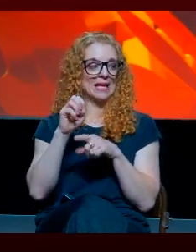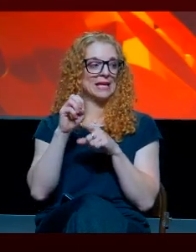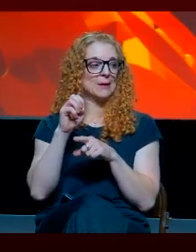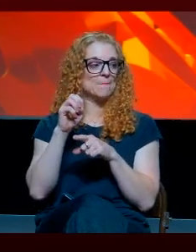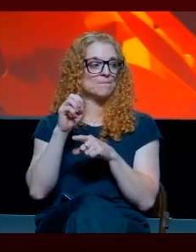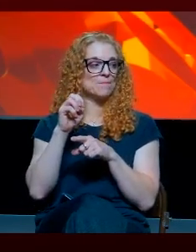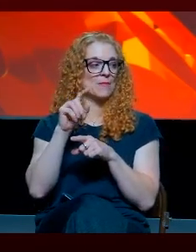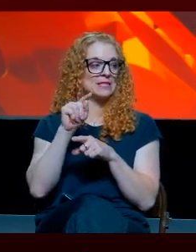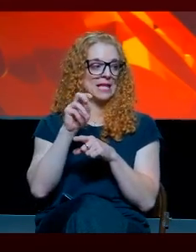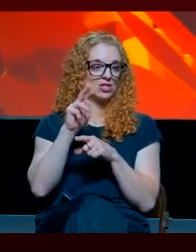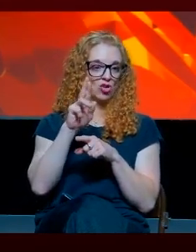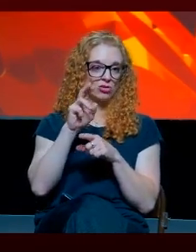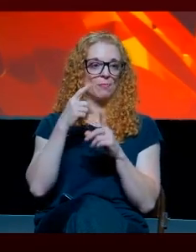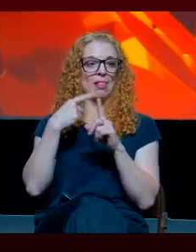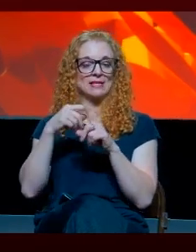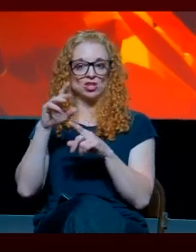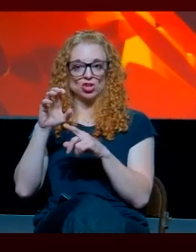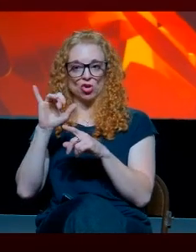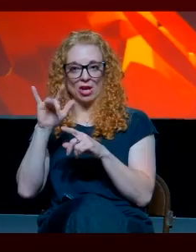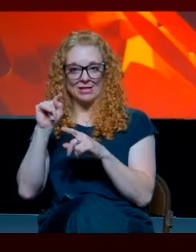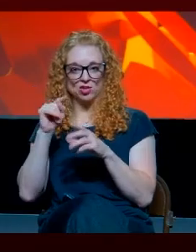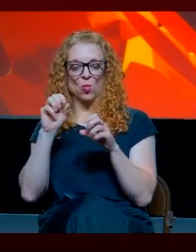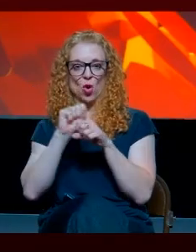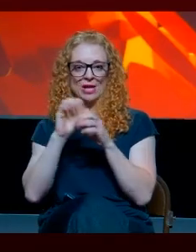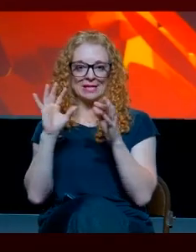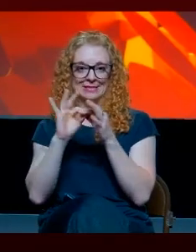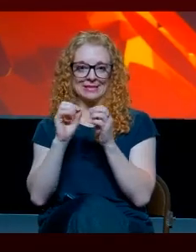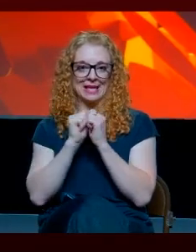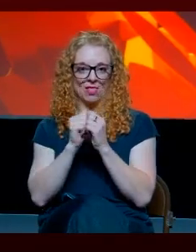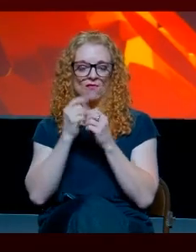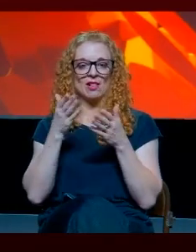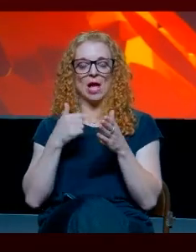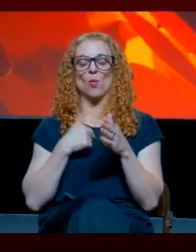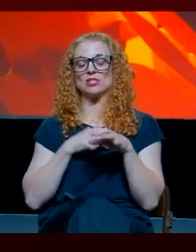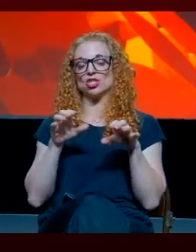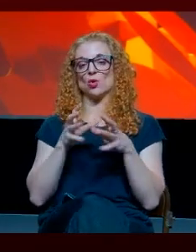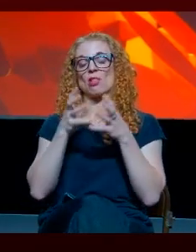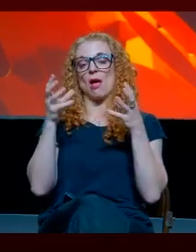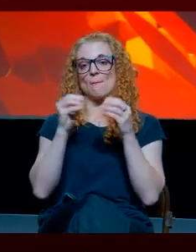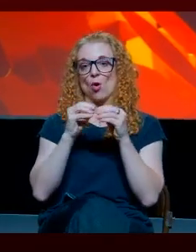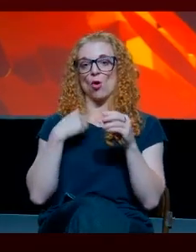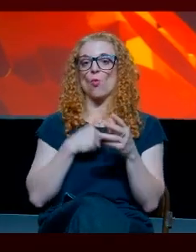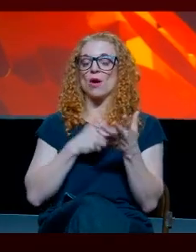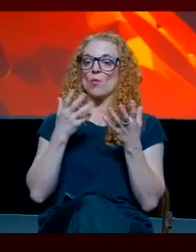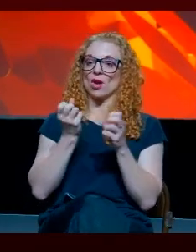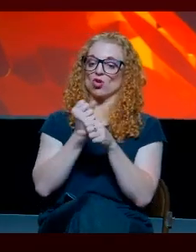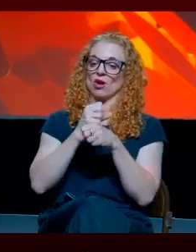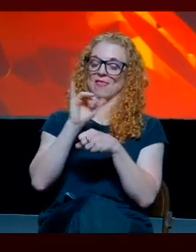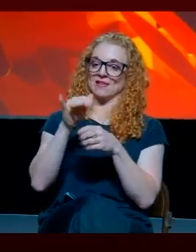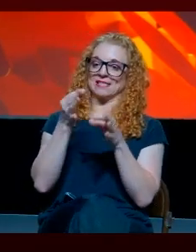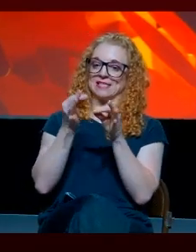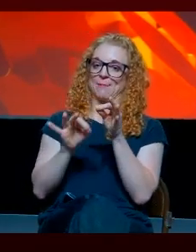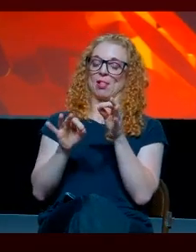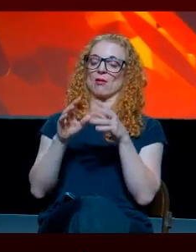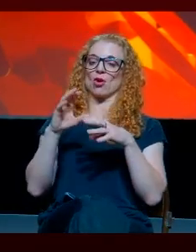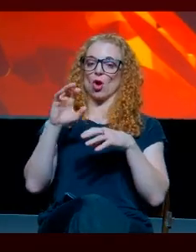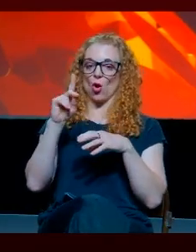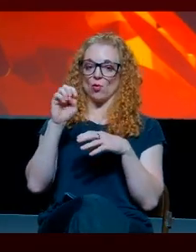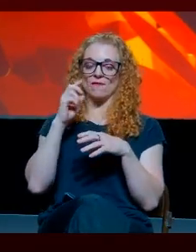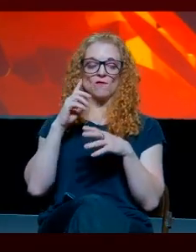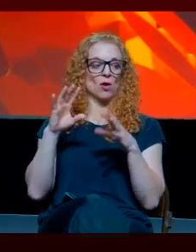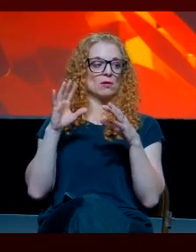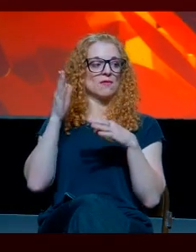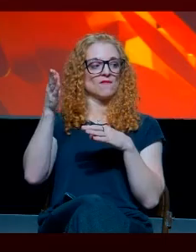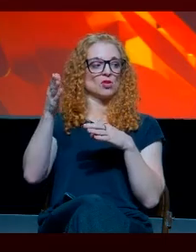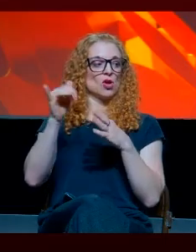plus circuits working together to allow us to do a lot more. So we want to create this simplified code that brings this